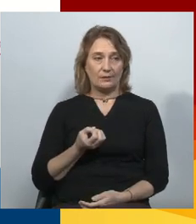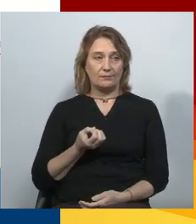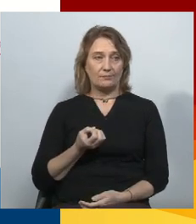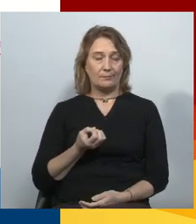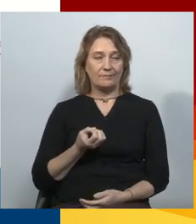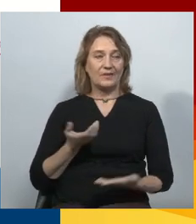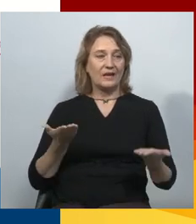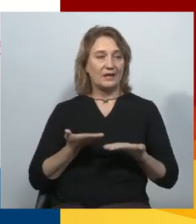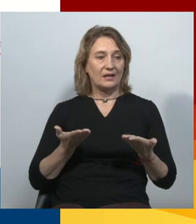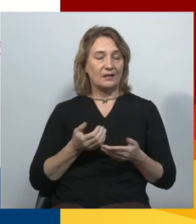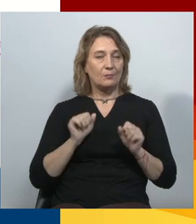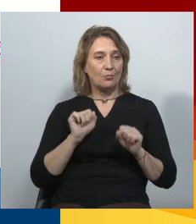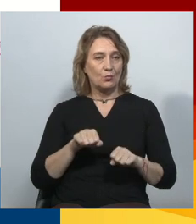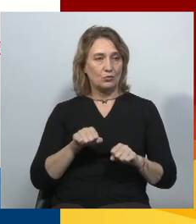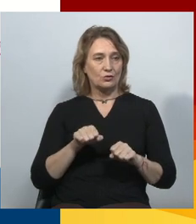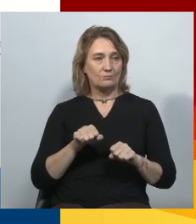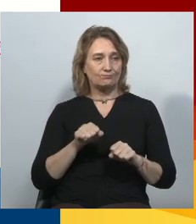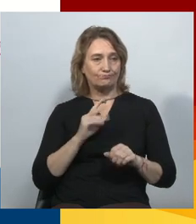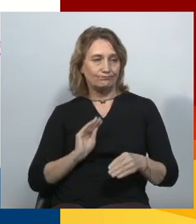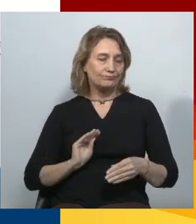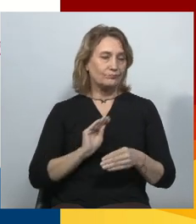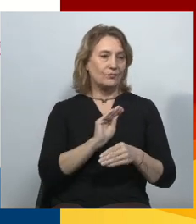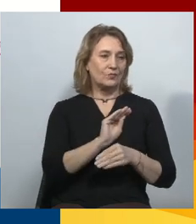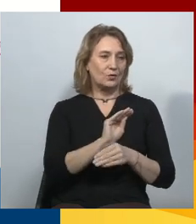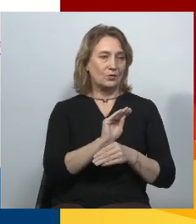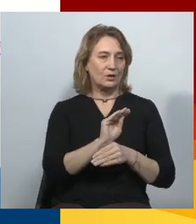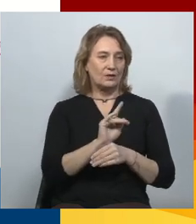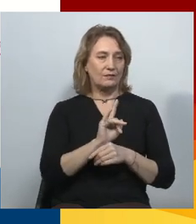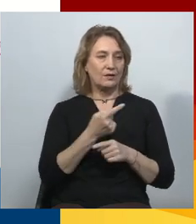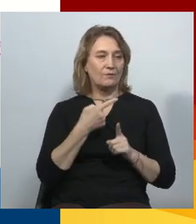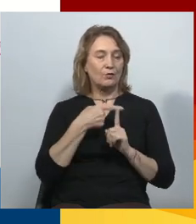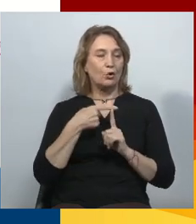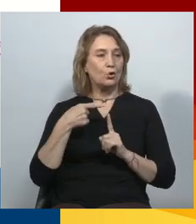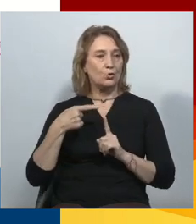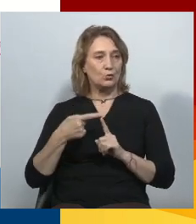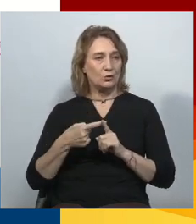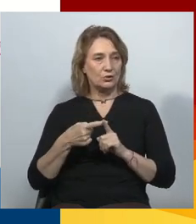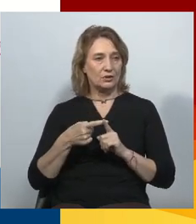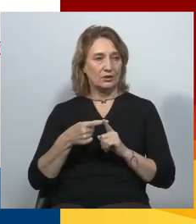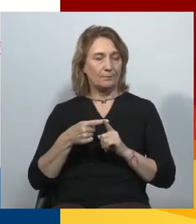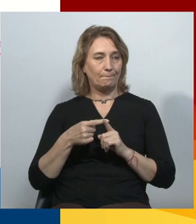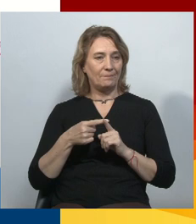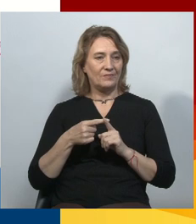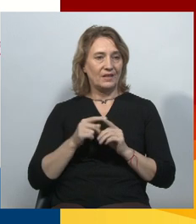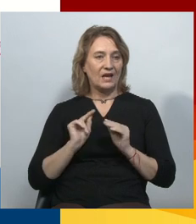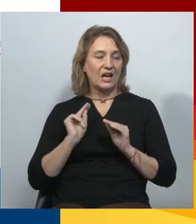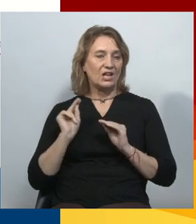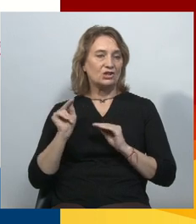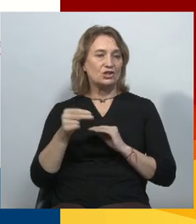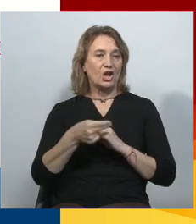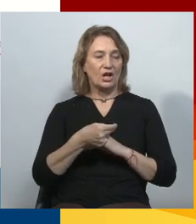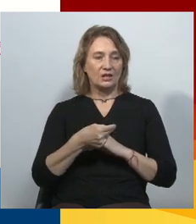I would like to say a couple of things more. What we also do, we try